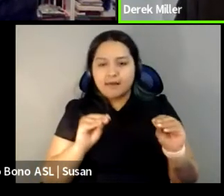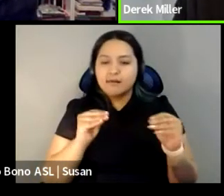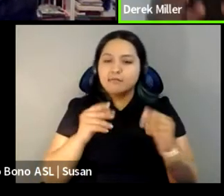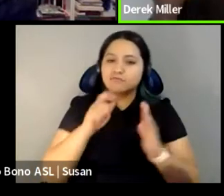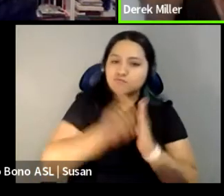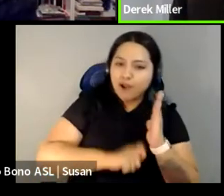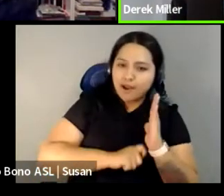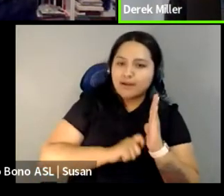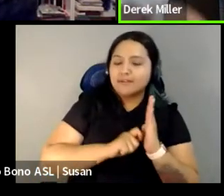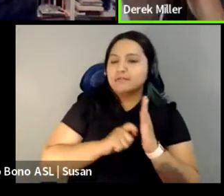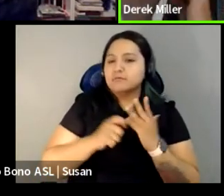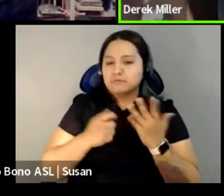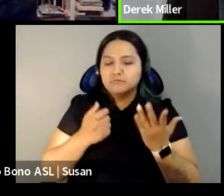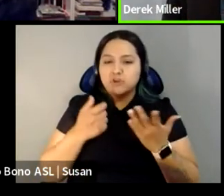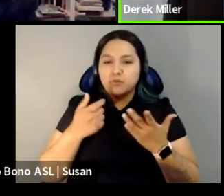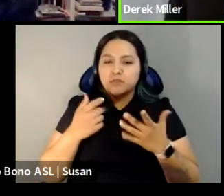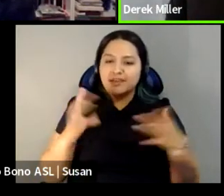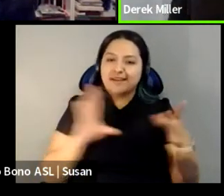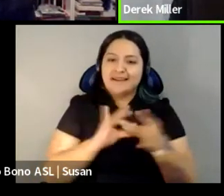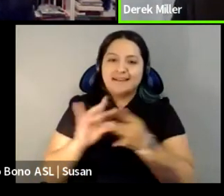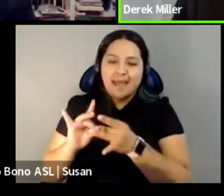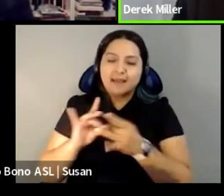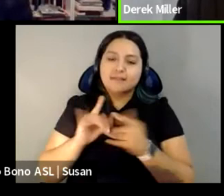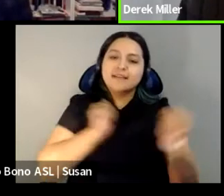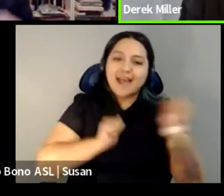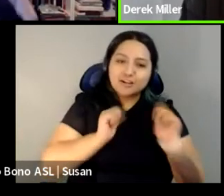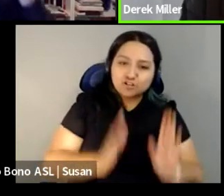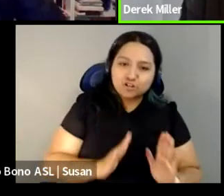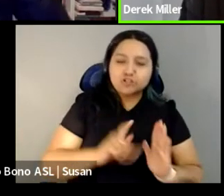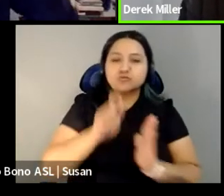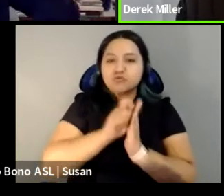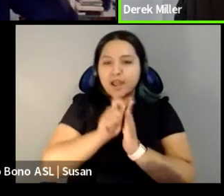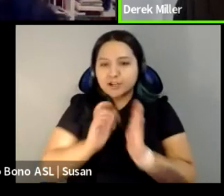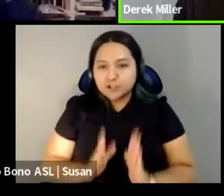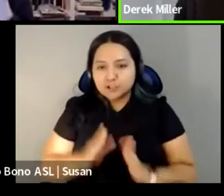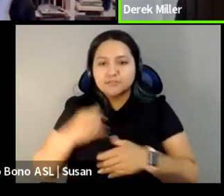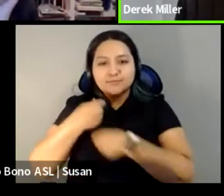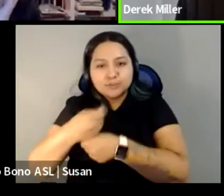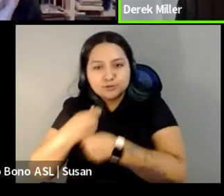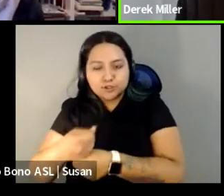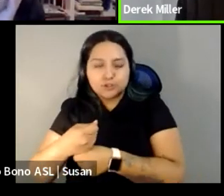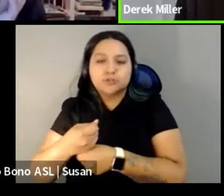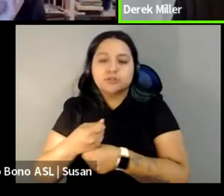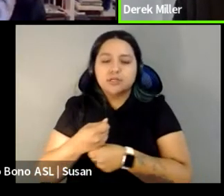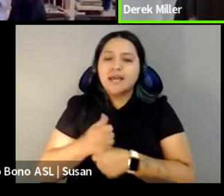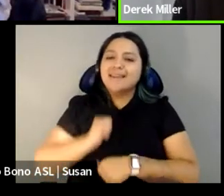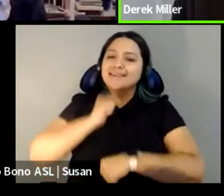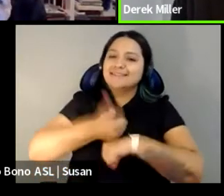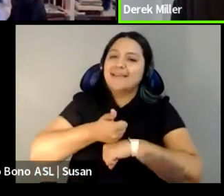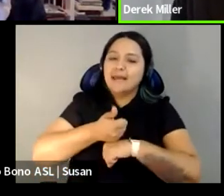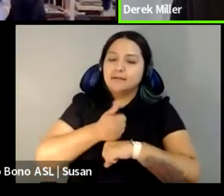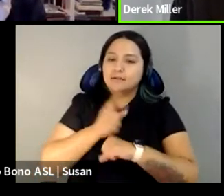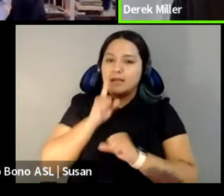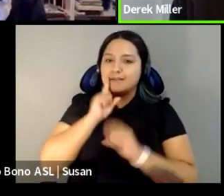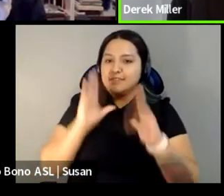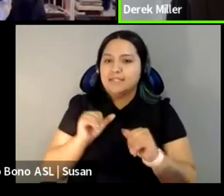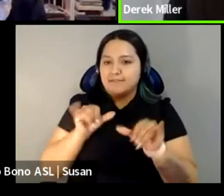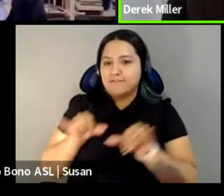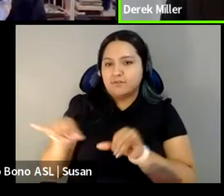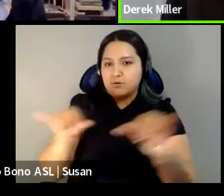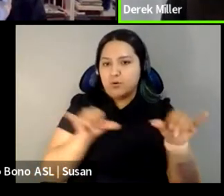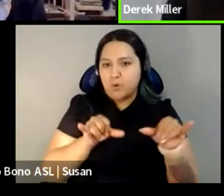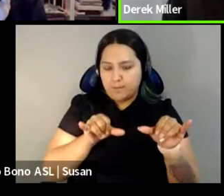playwrights, directors, producers, and stars. And they set norms of compensation, particularly with the emerging area of